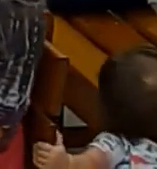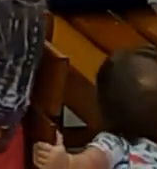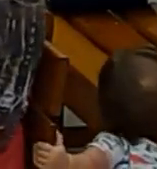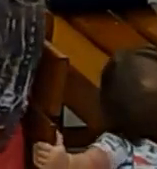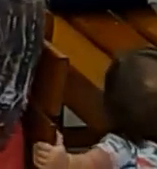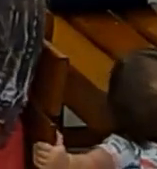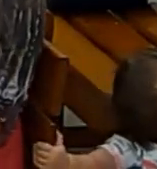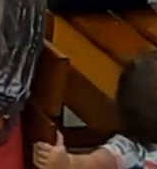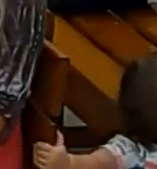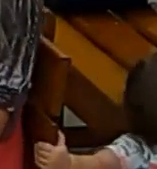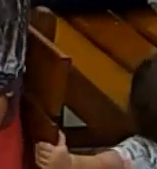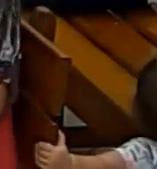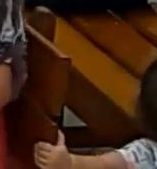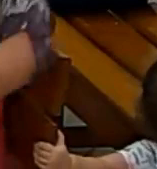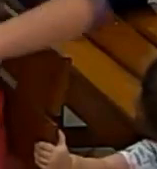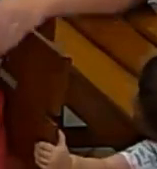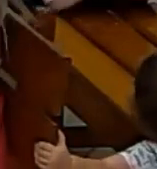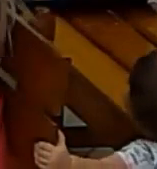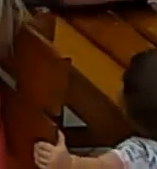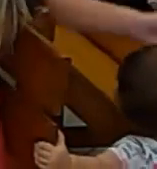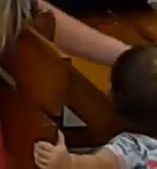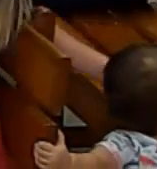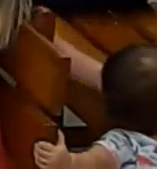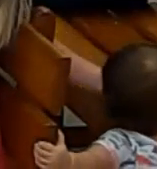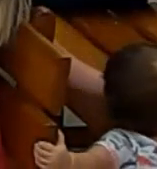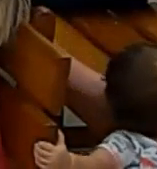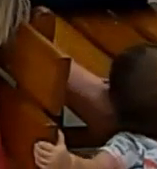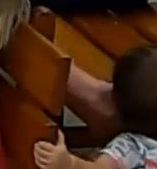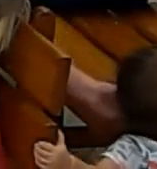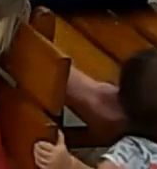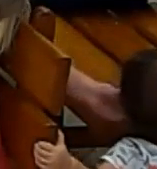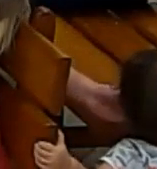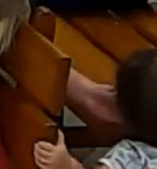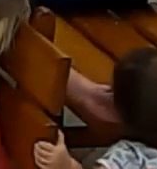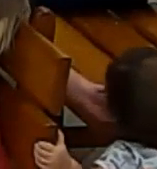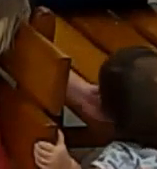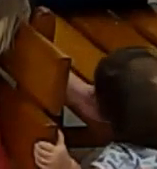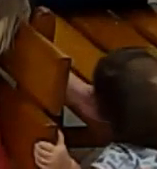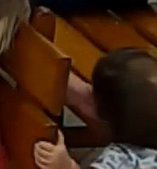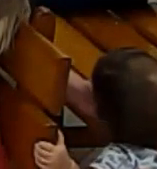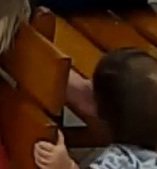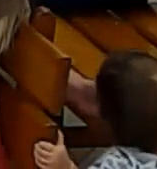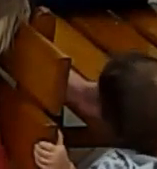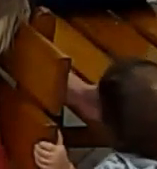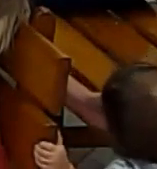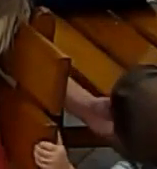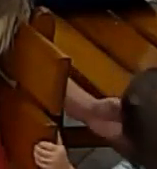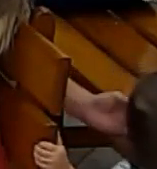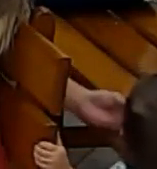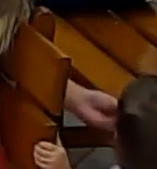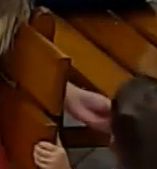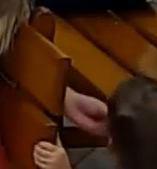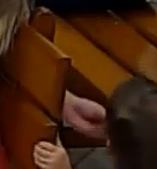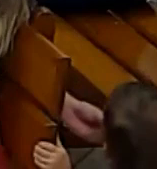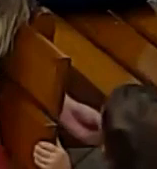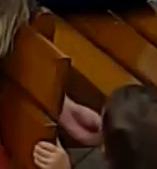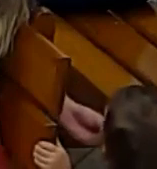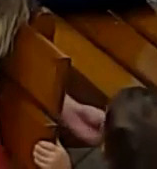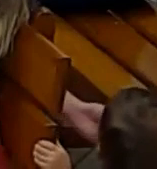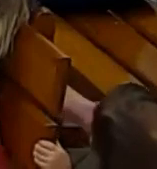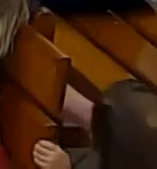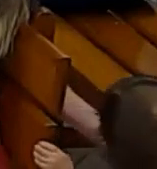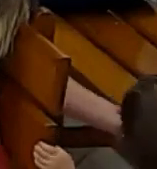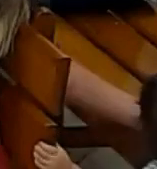for our lives, Lord. Thank you for the opportunity that we have to be able to